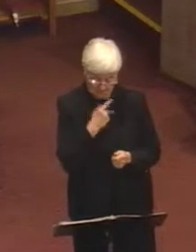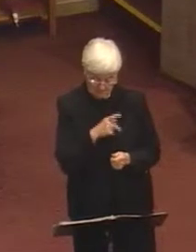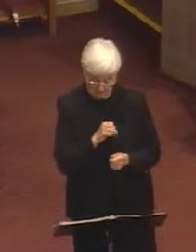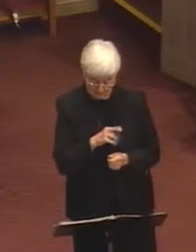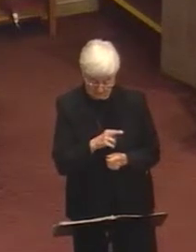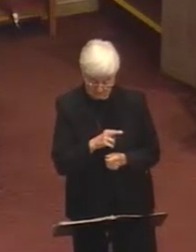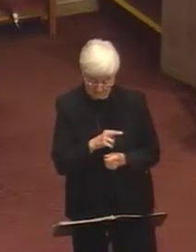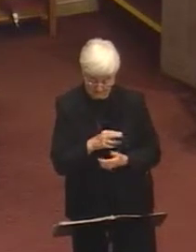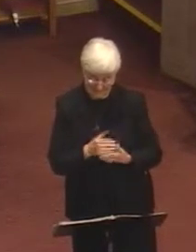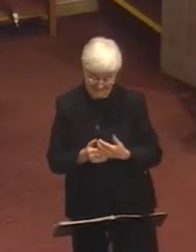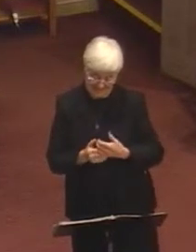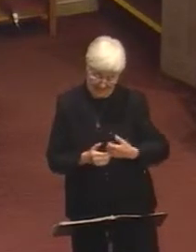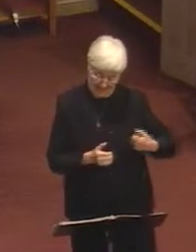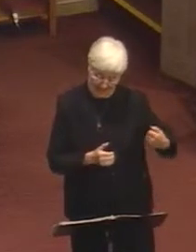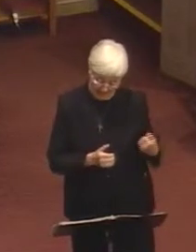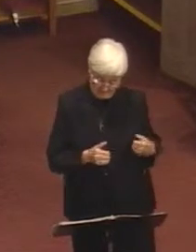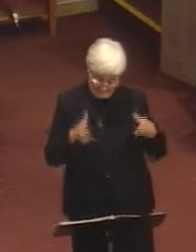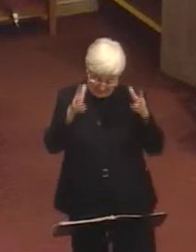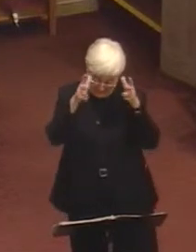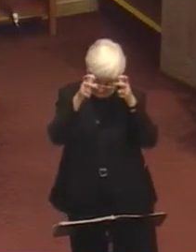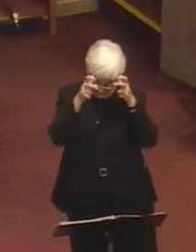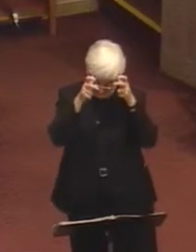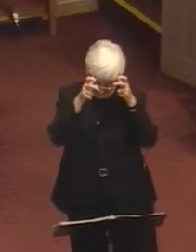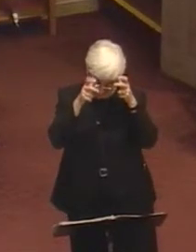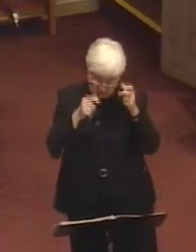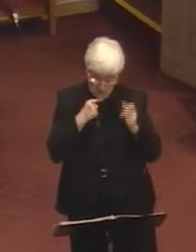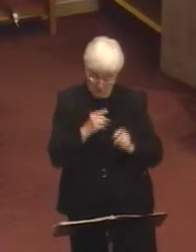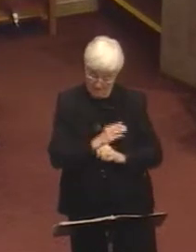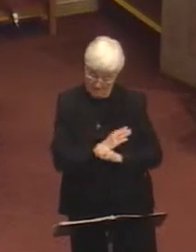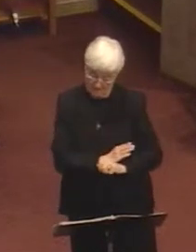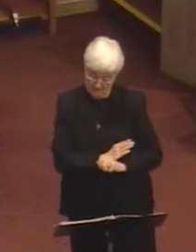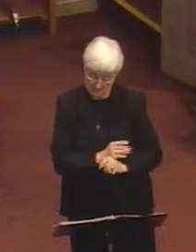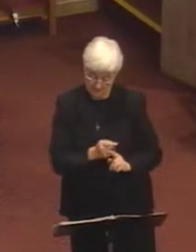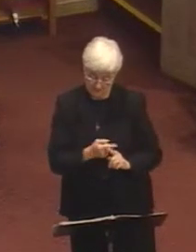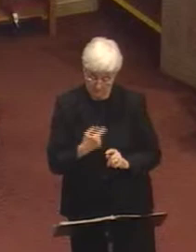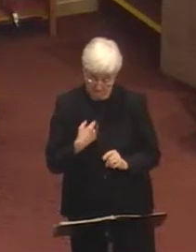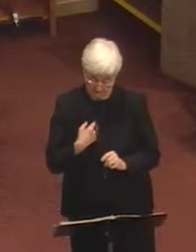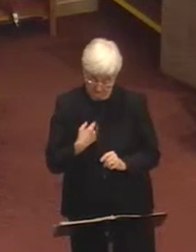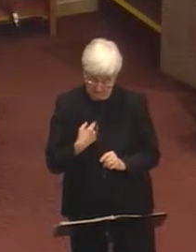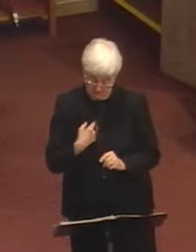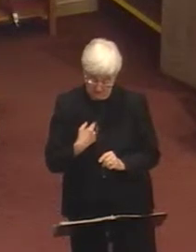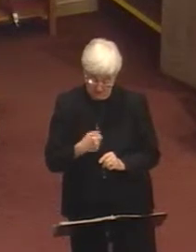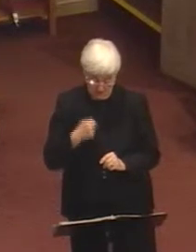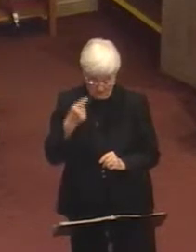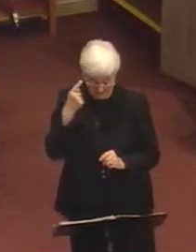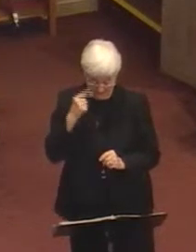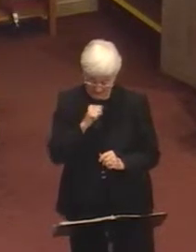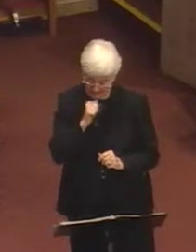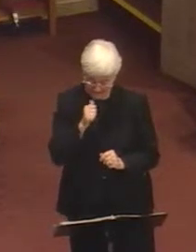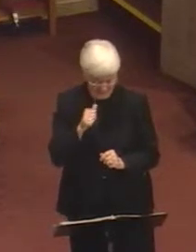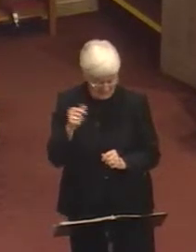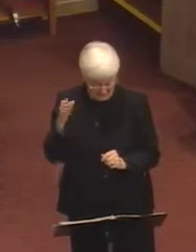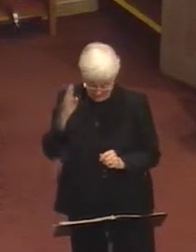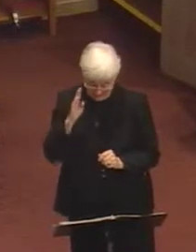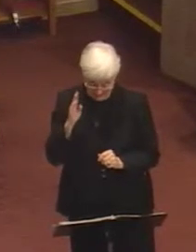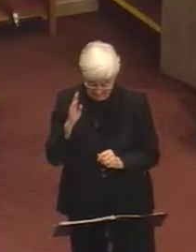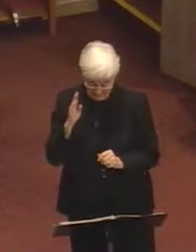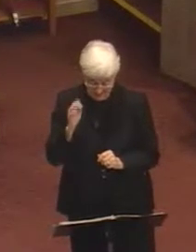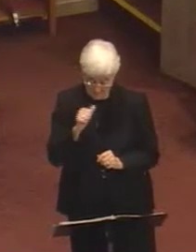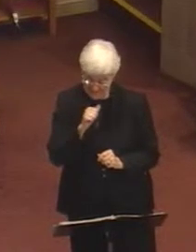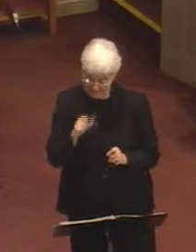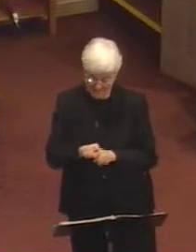said to Peter, "Get behind me, Satan. You are an obstacle to me. You are thinking not as God